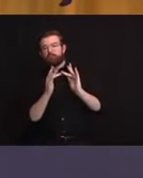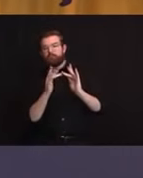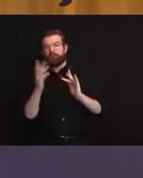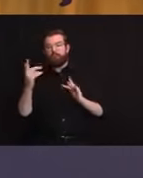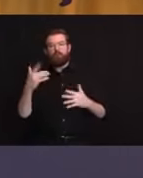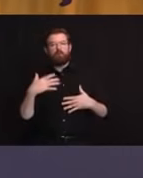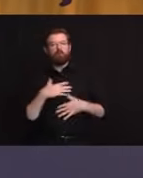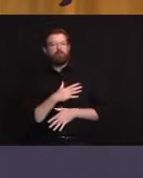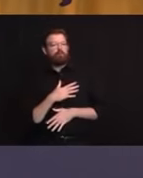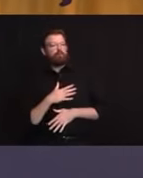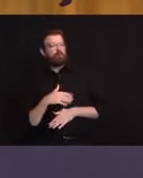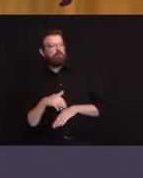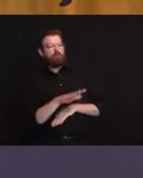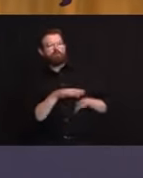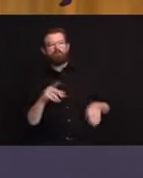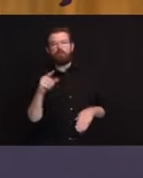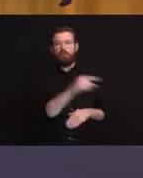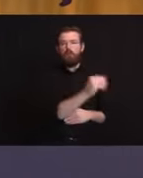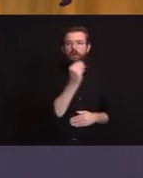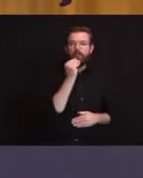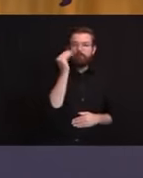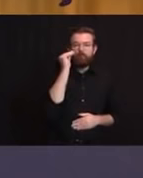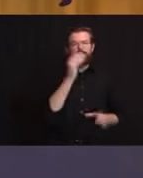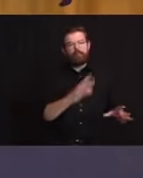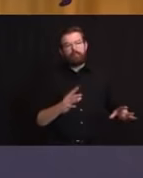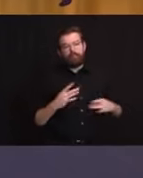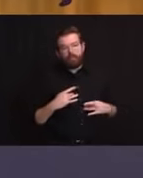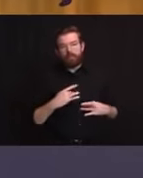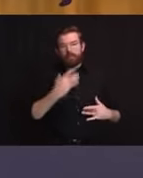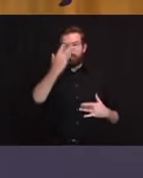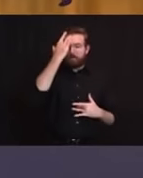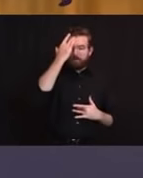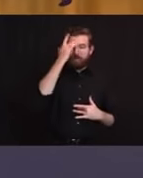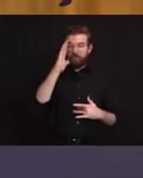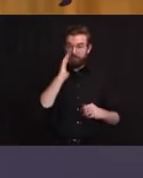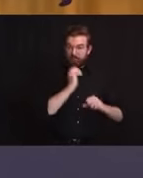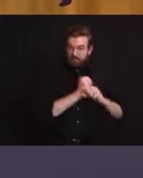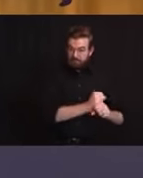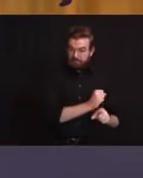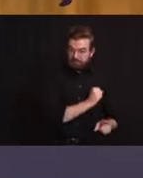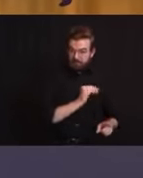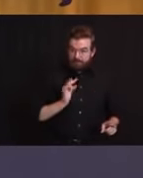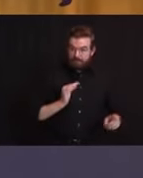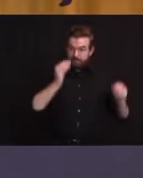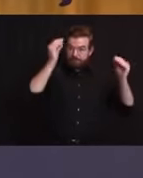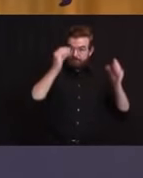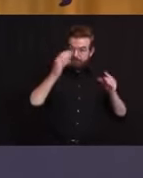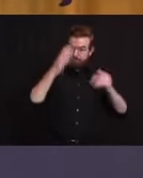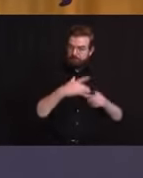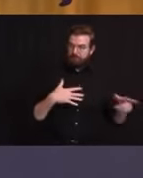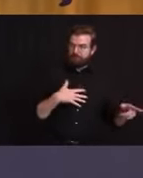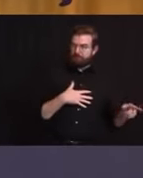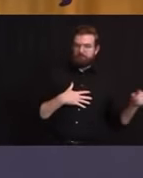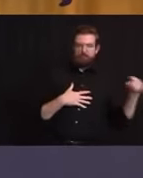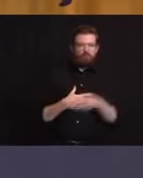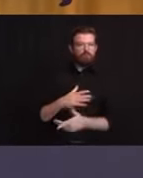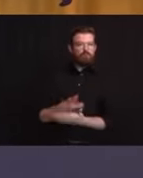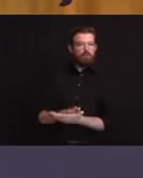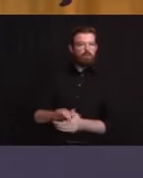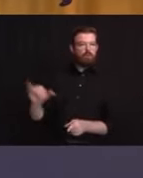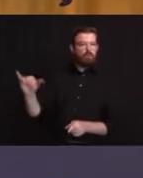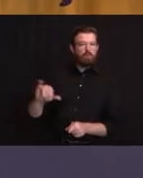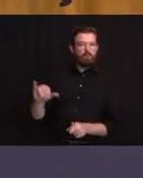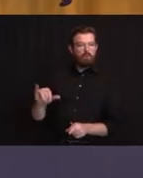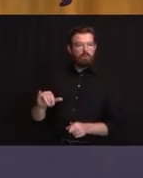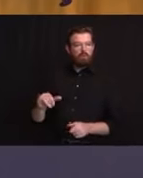similar protections for students, or staff and teachers in what's going to be announced later this week to give them the option not to return